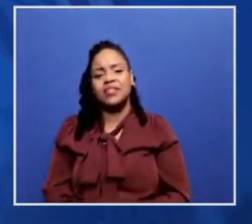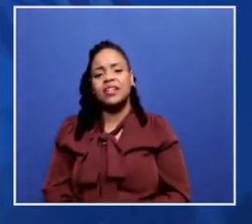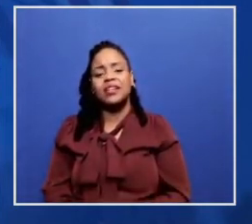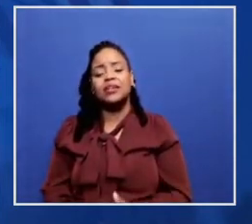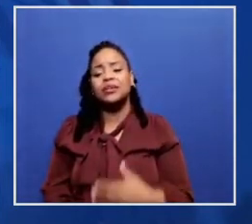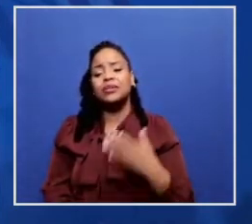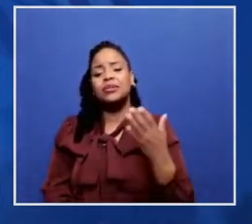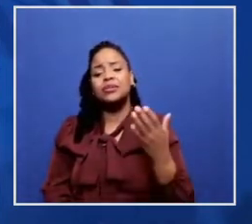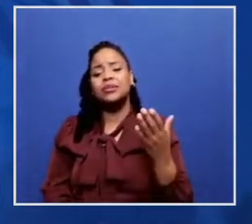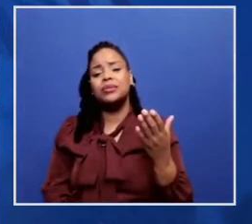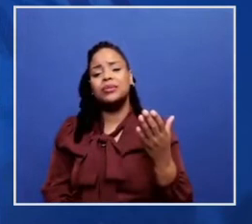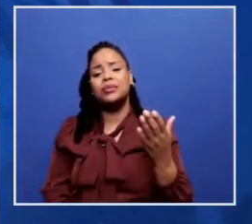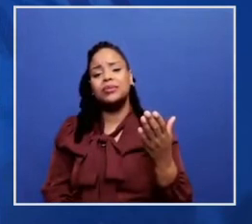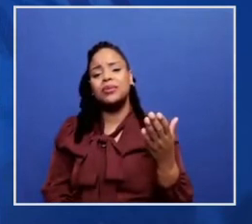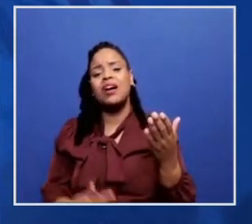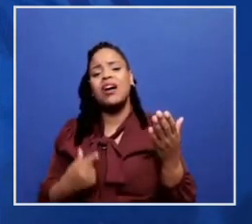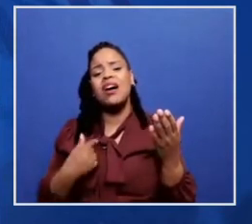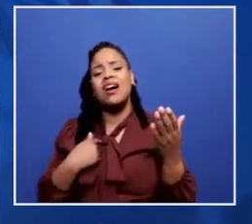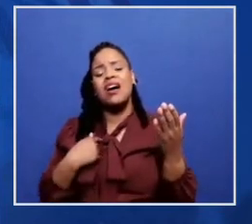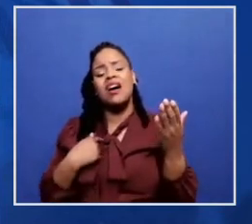broken down and tired